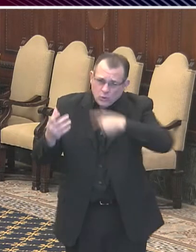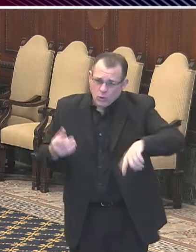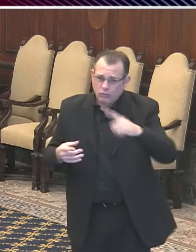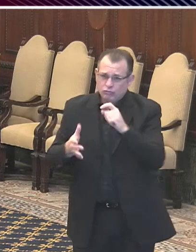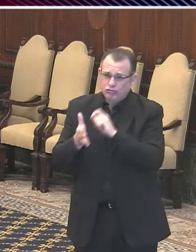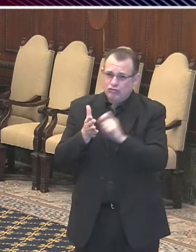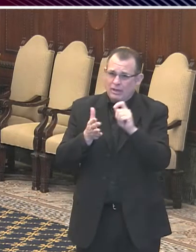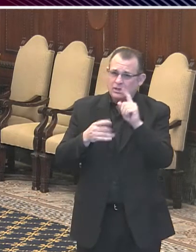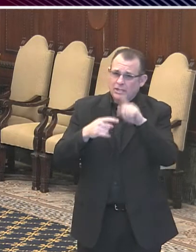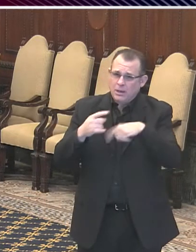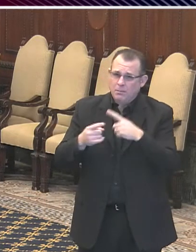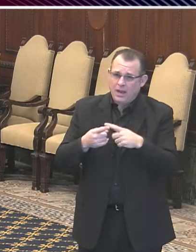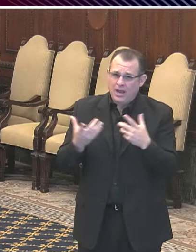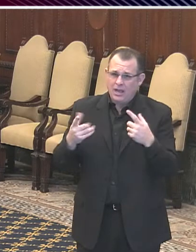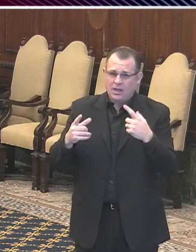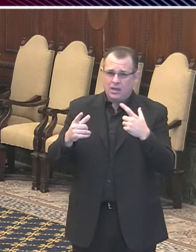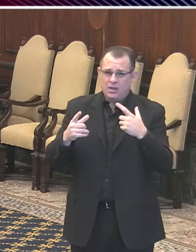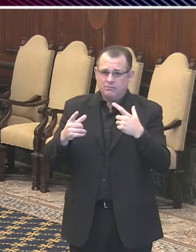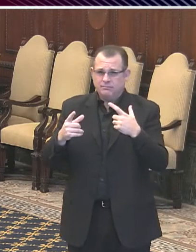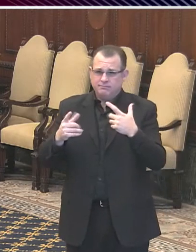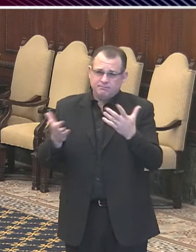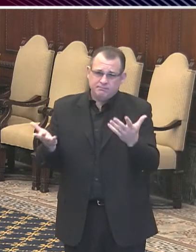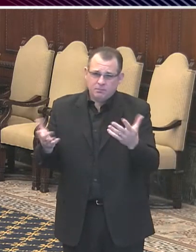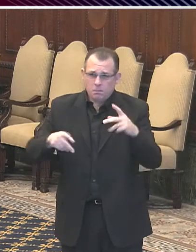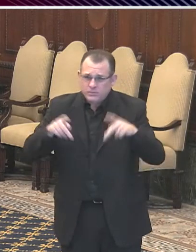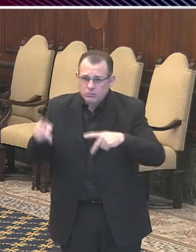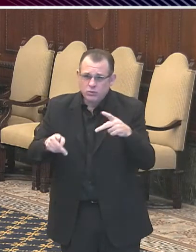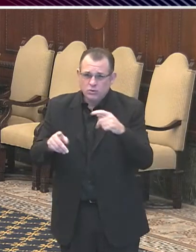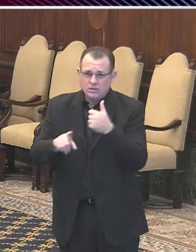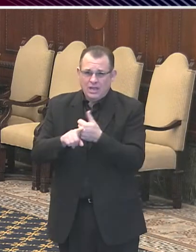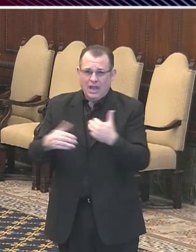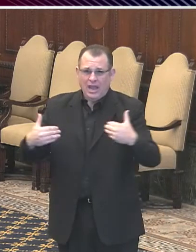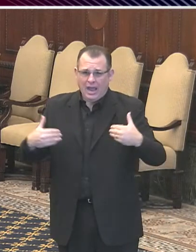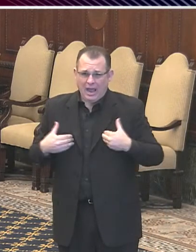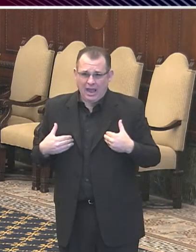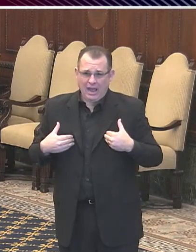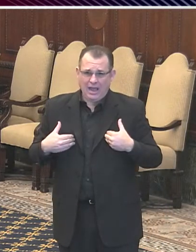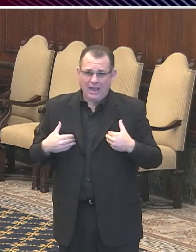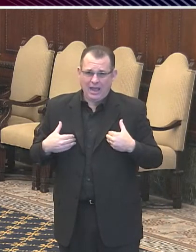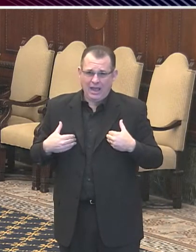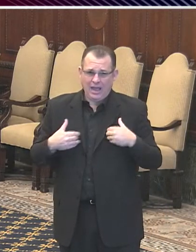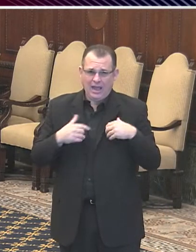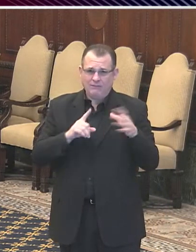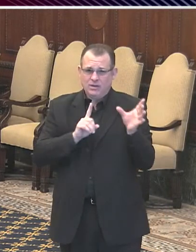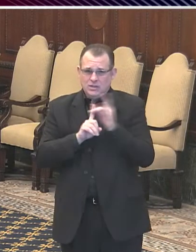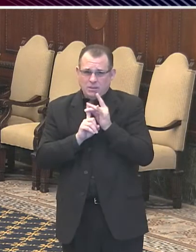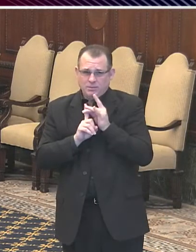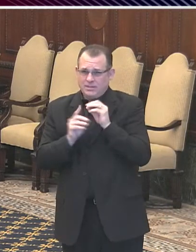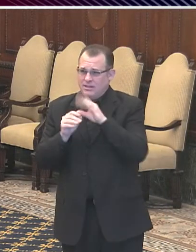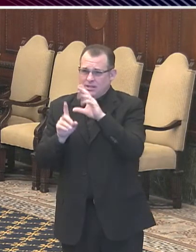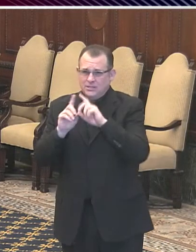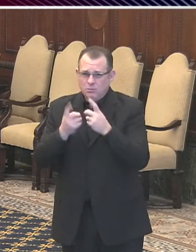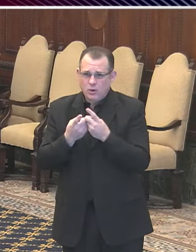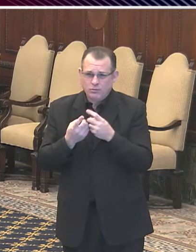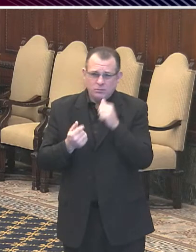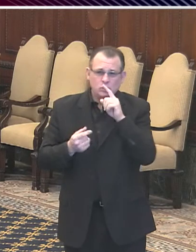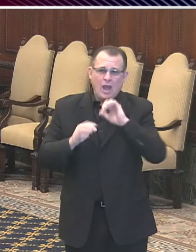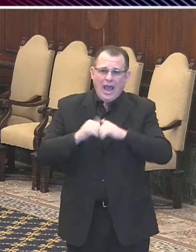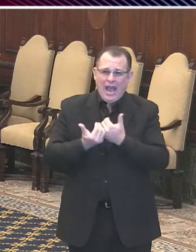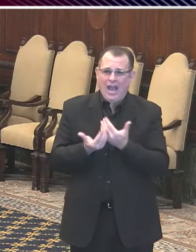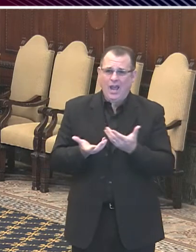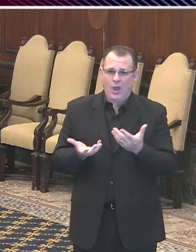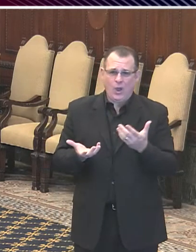the positive cases in your departments. So I'm not sure how our public servants are any different than